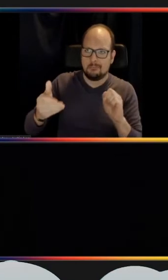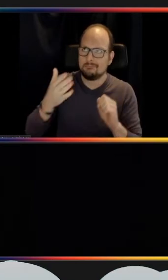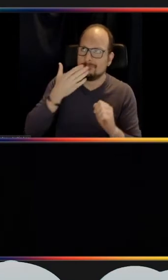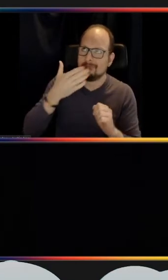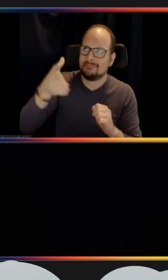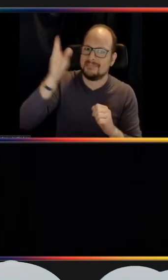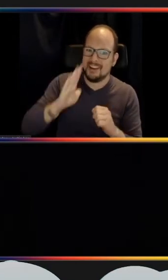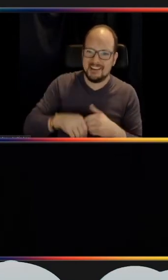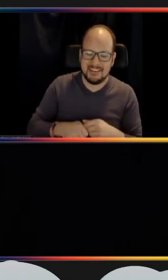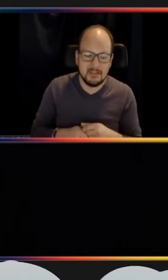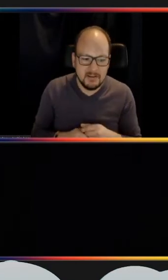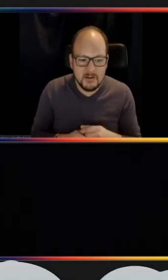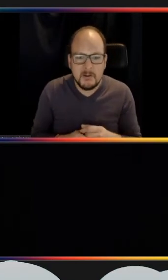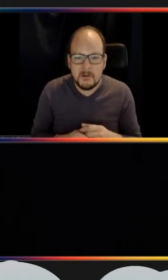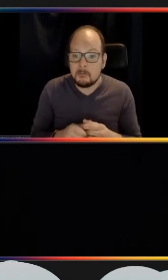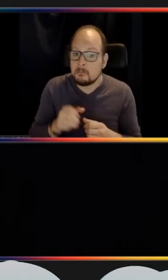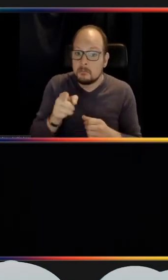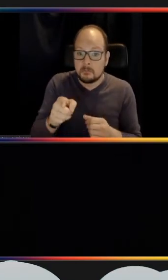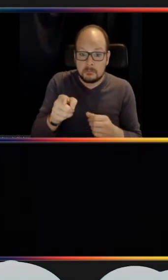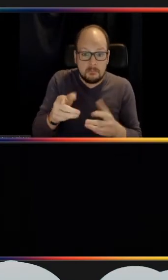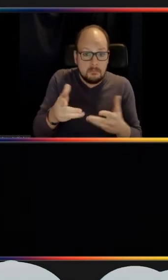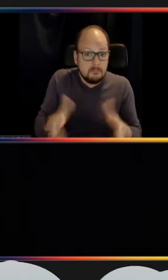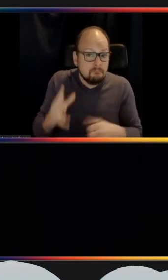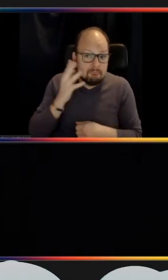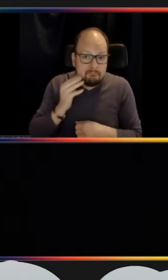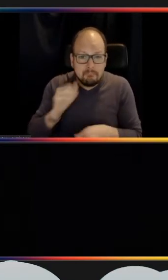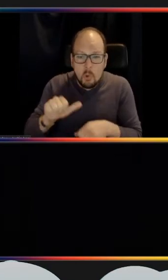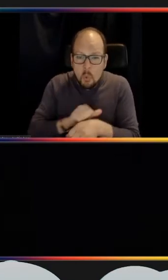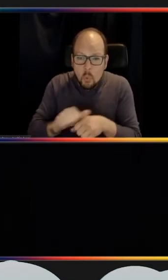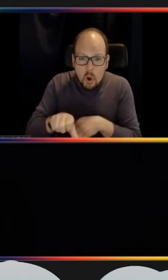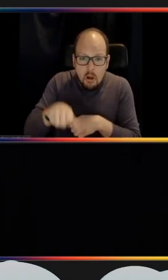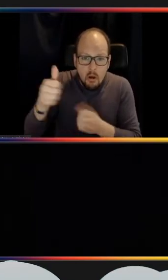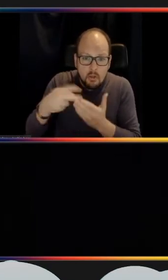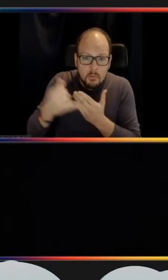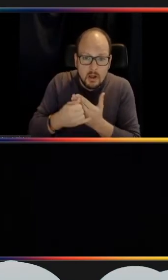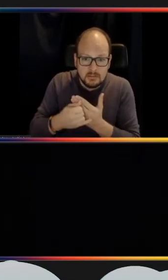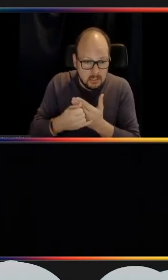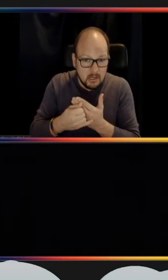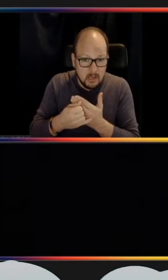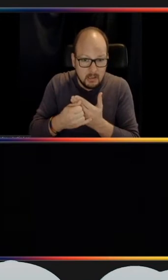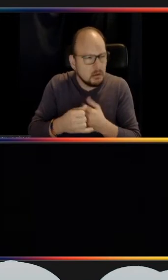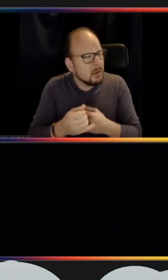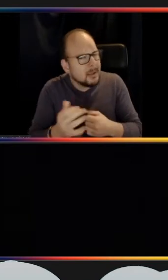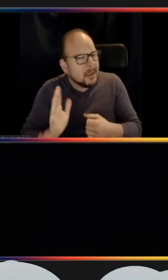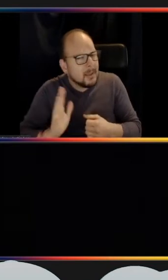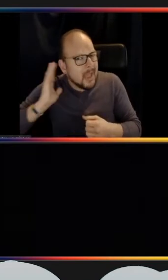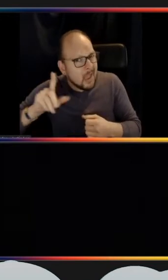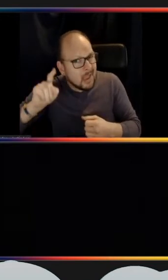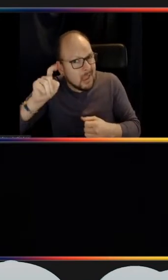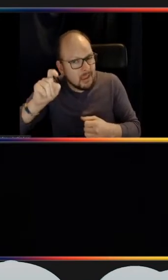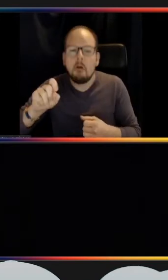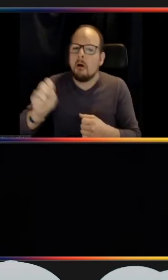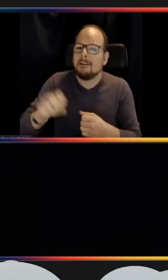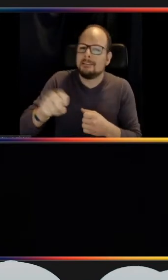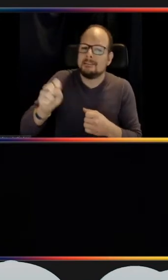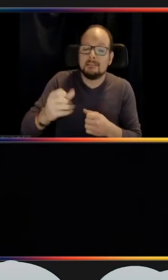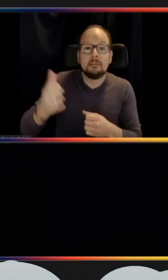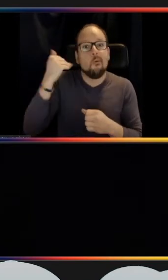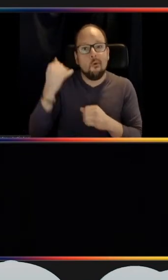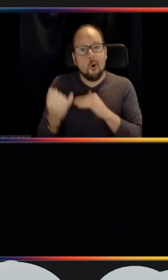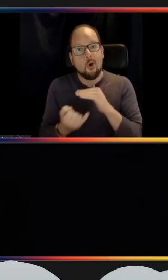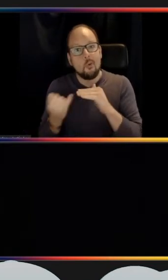Have you been working on any other projects back then? No. Yeah, back then, yeah, before this quarantine